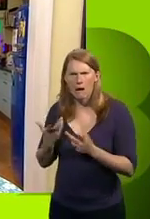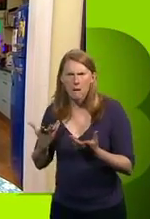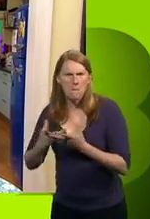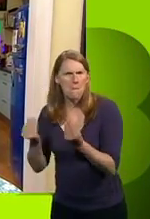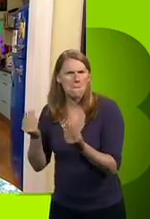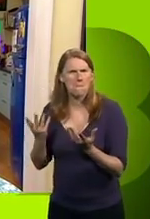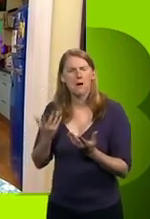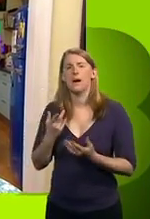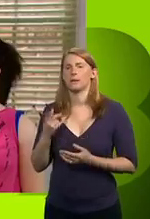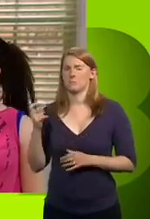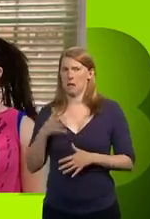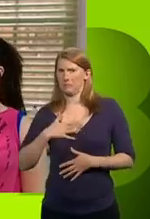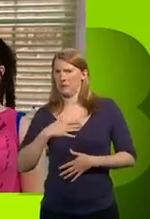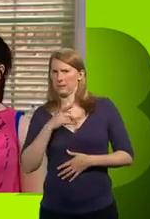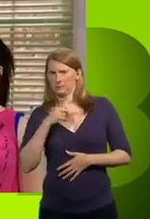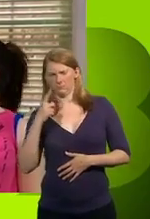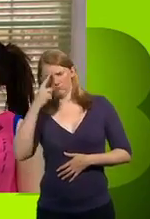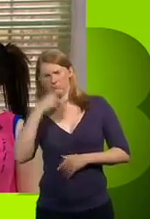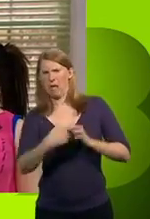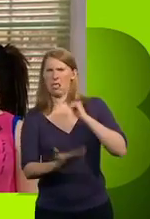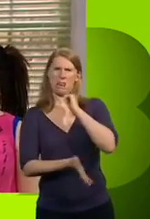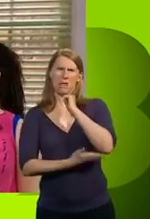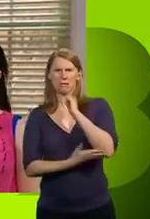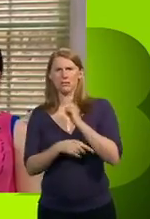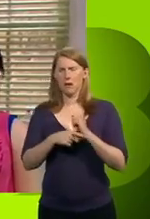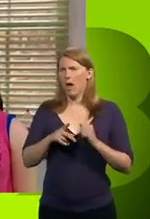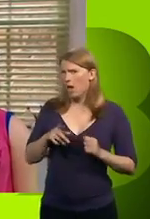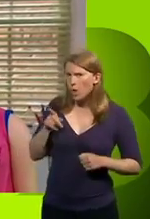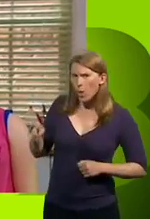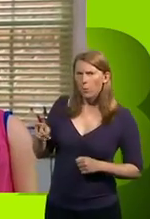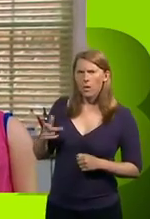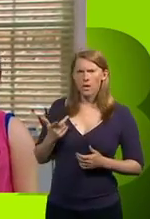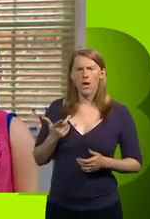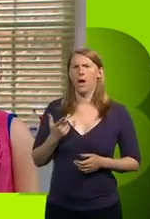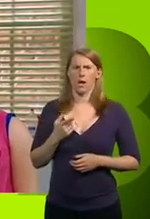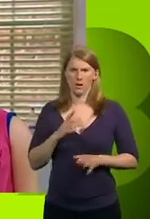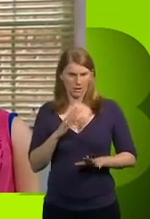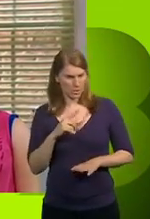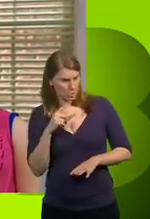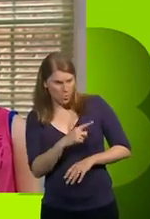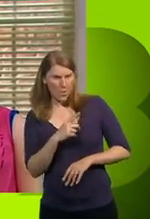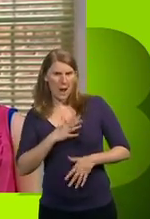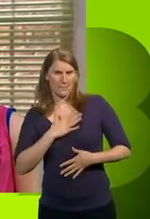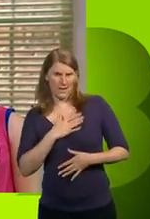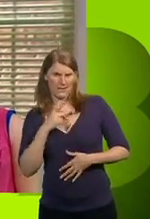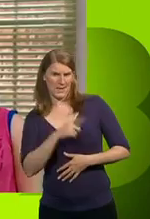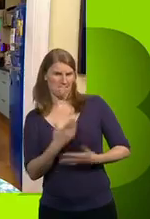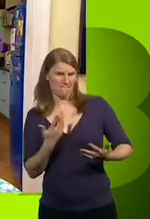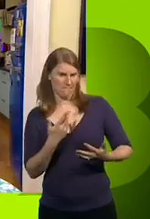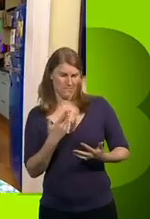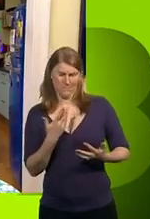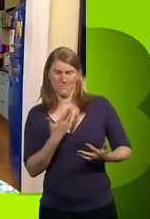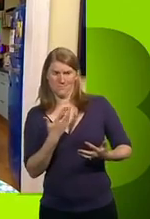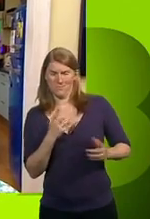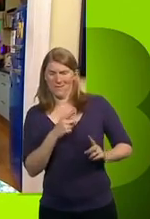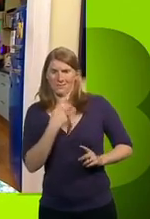Maybe you upset him calling him a slob. That was you? Oh, yeah. Well, maybe you upset him with whatever you said. Well,